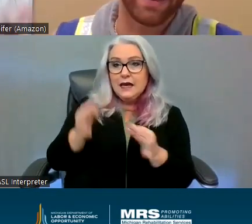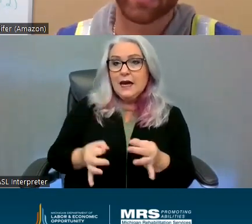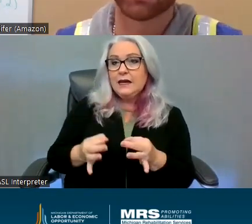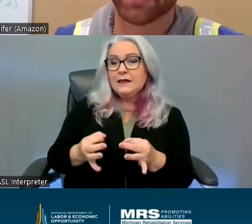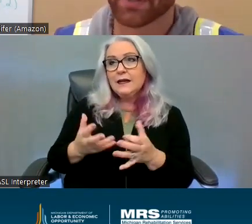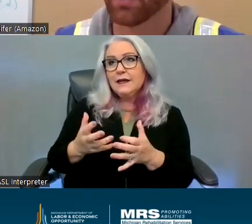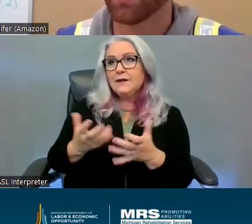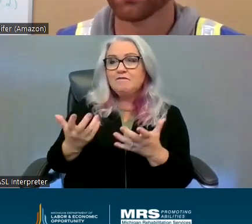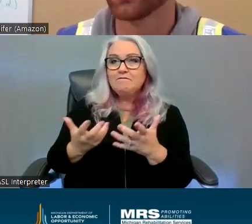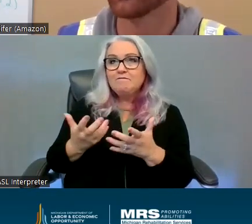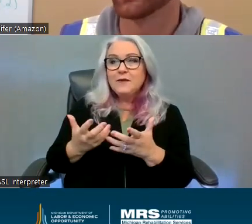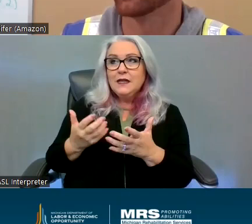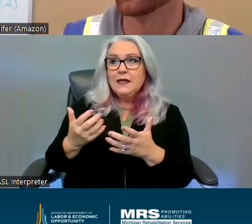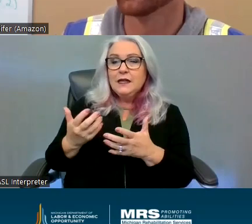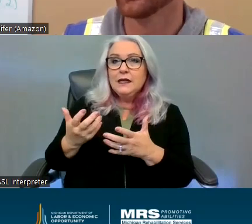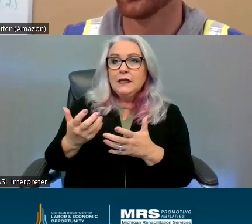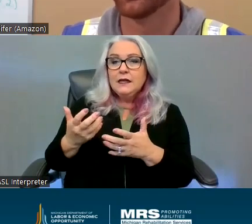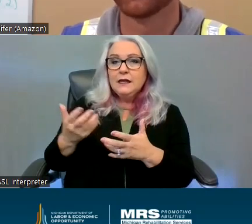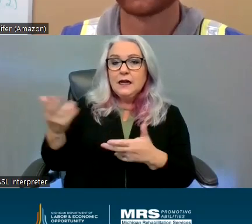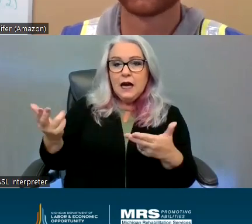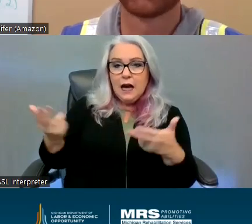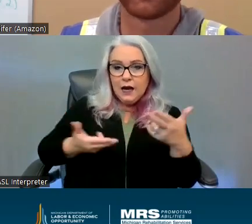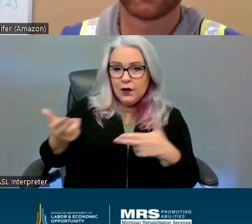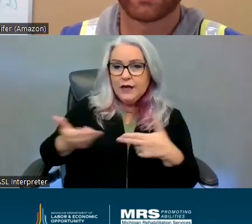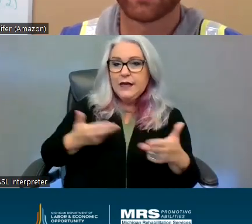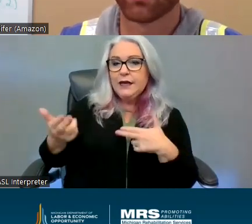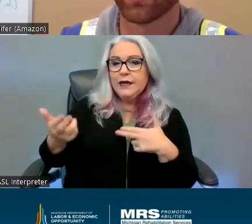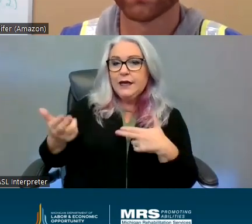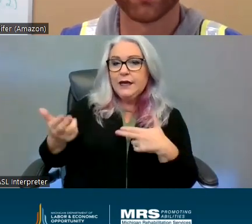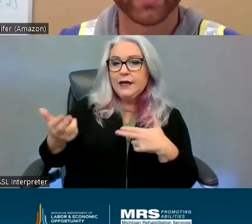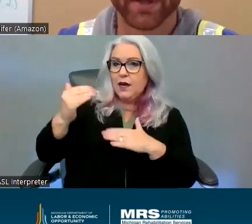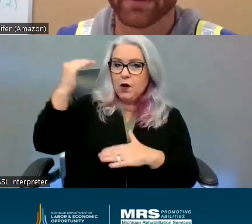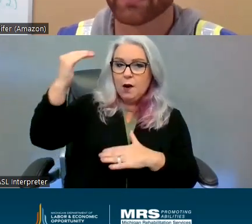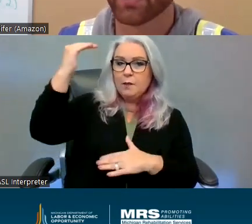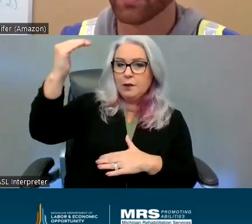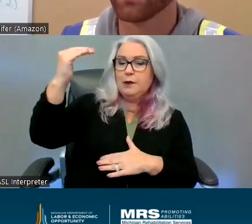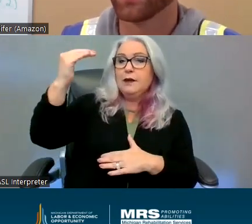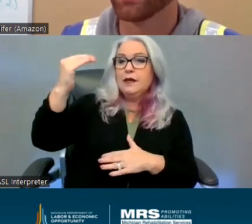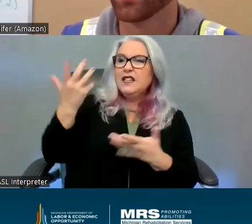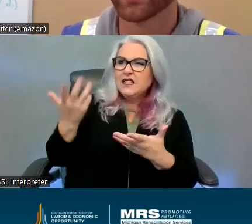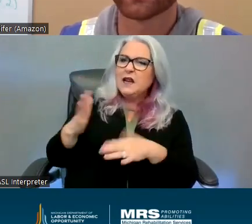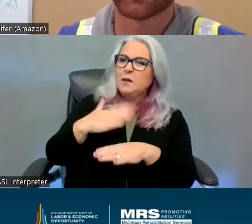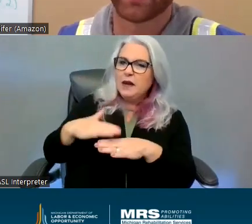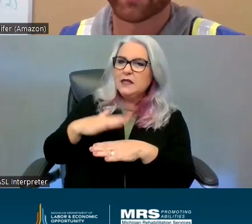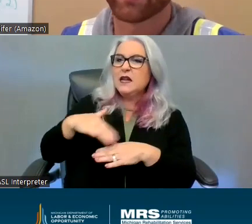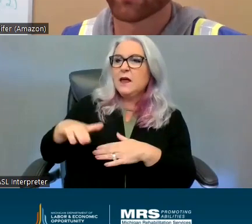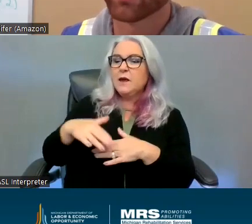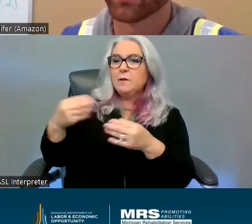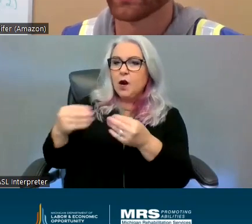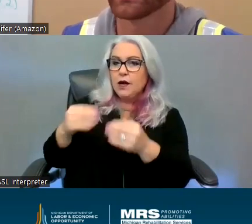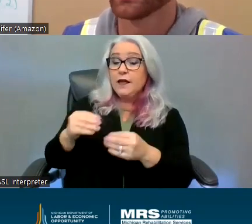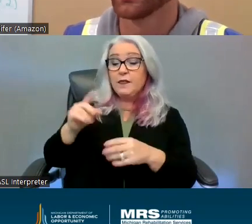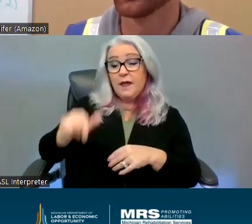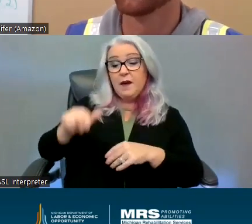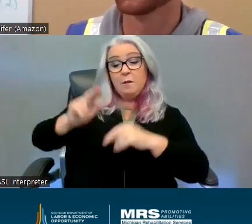higher up than me, to be transparent with you. It's based on what the market is. The building sets a pay rate for